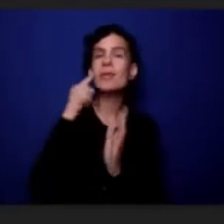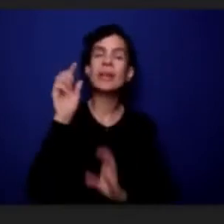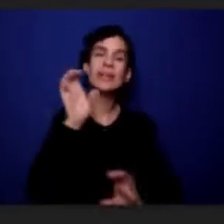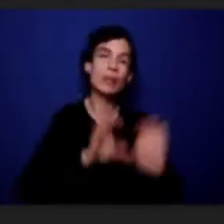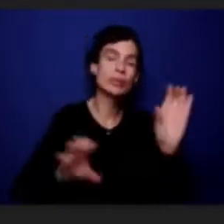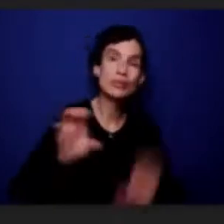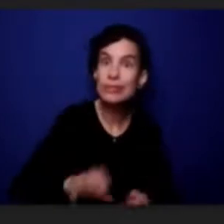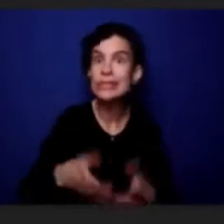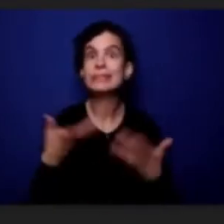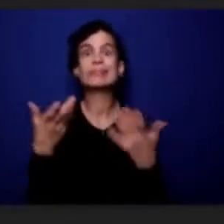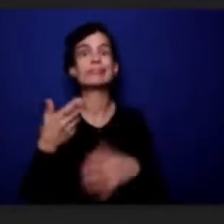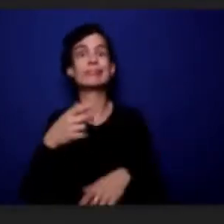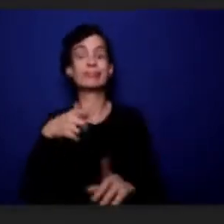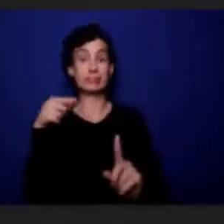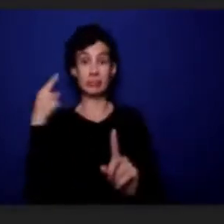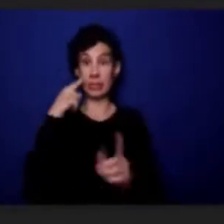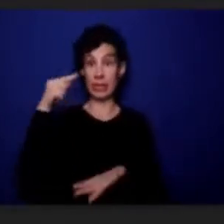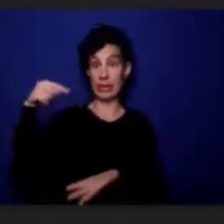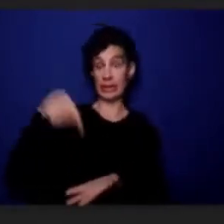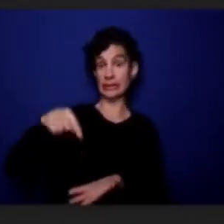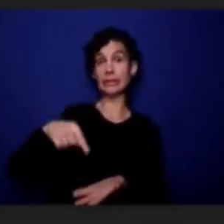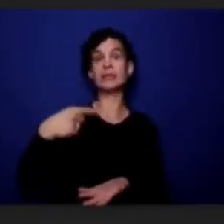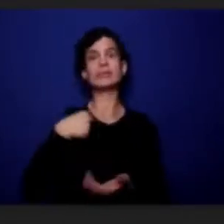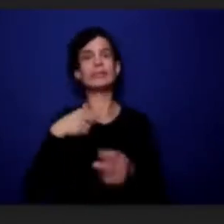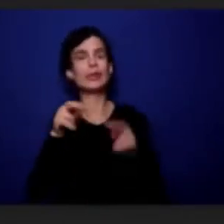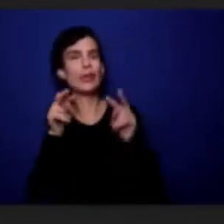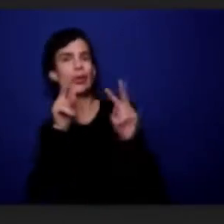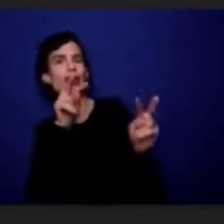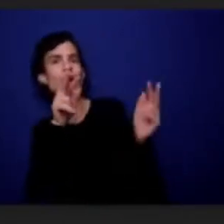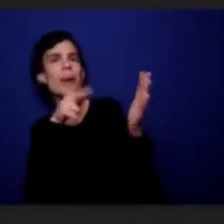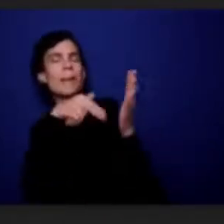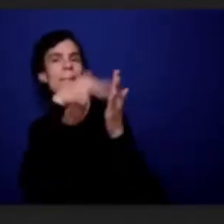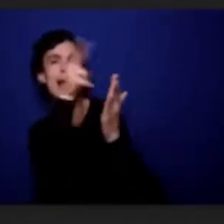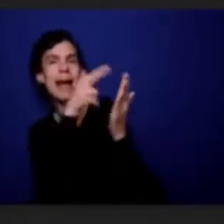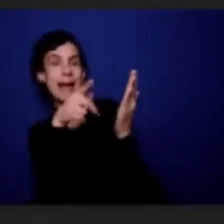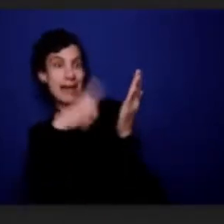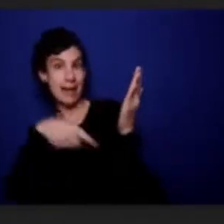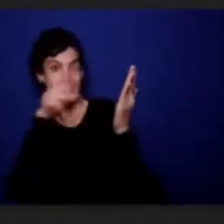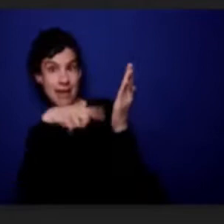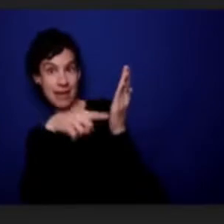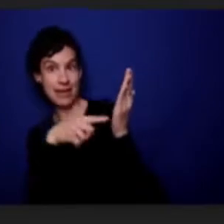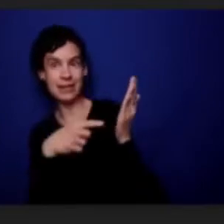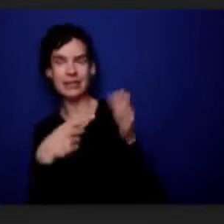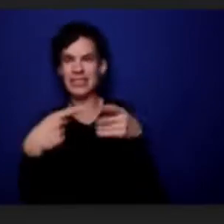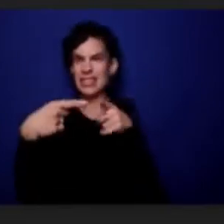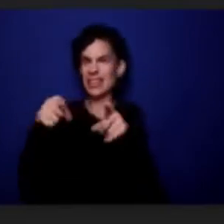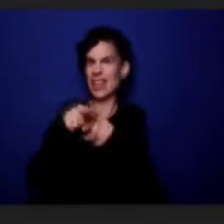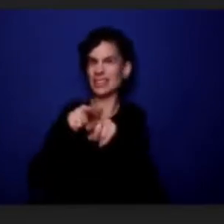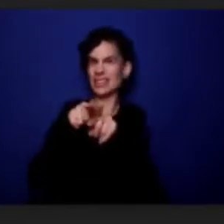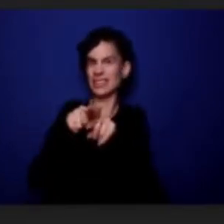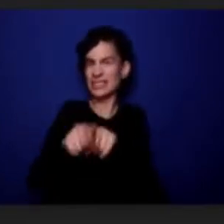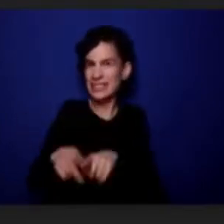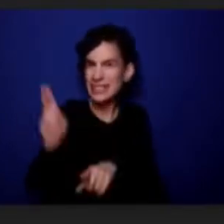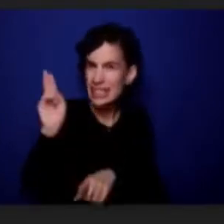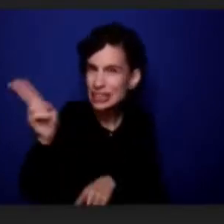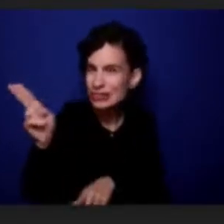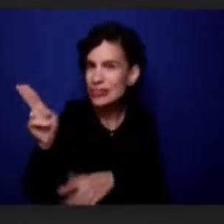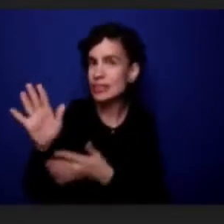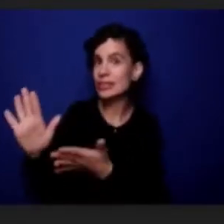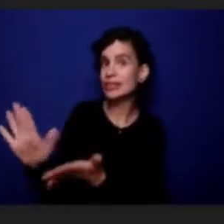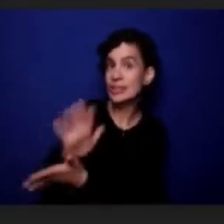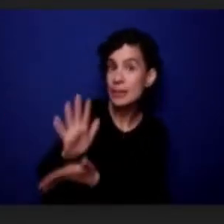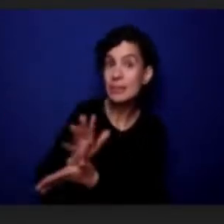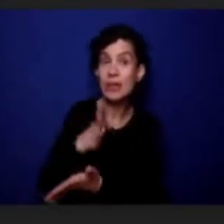like line illustrations and instructional manuals about chemistry. But in this one in